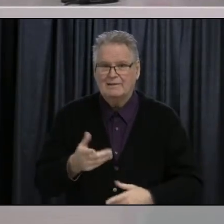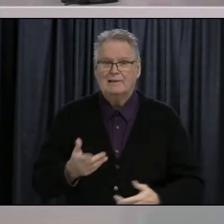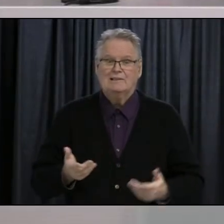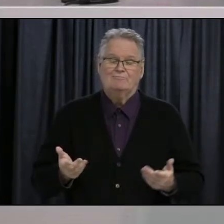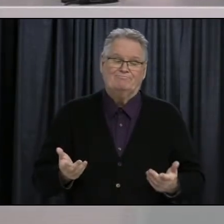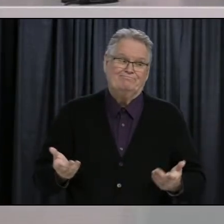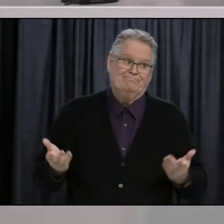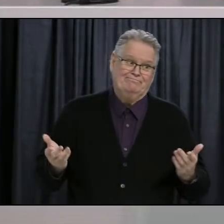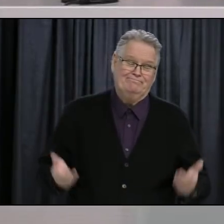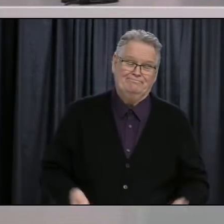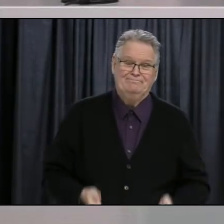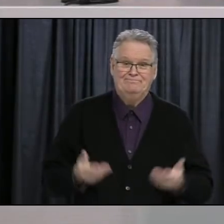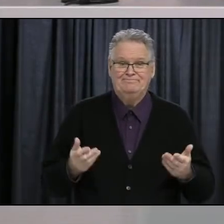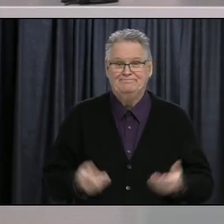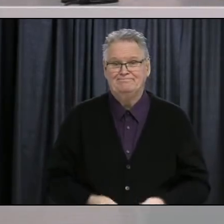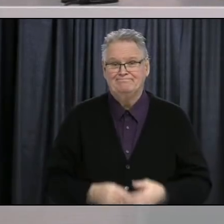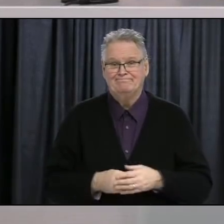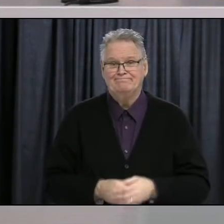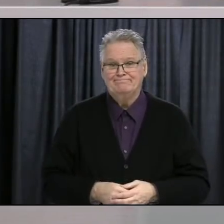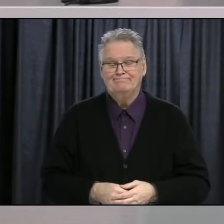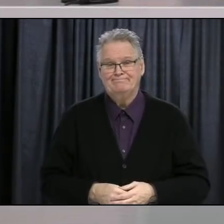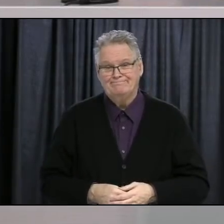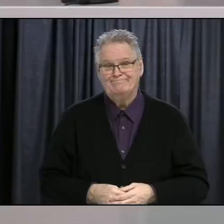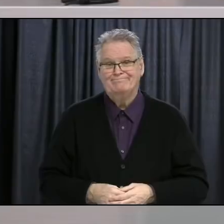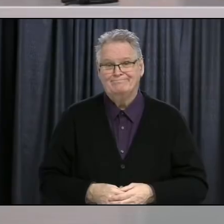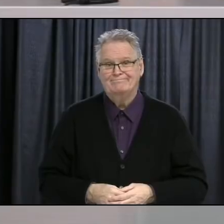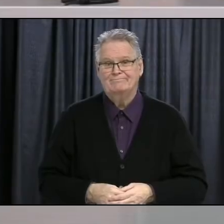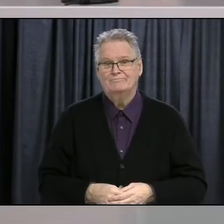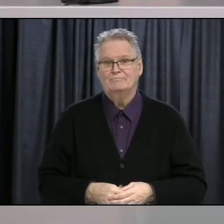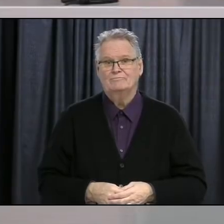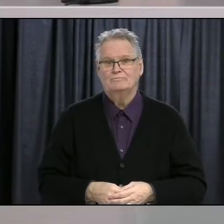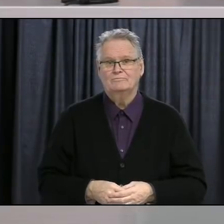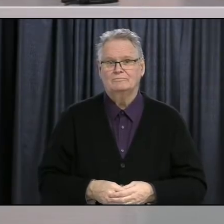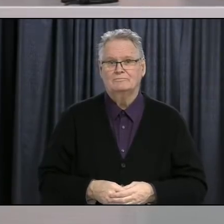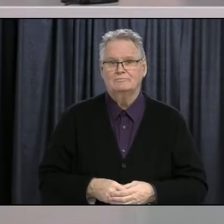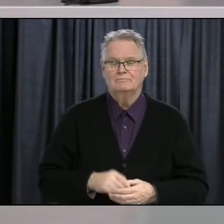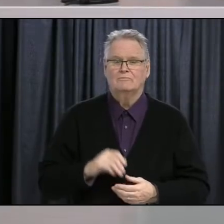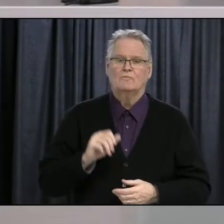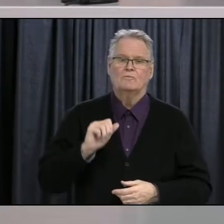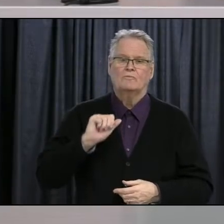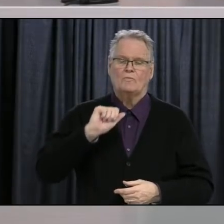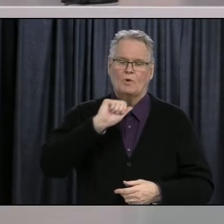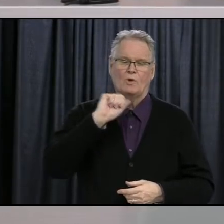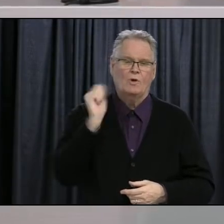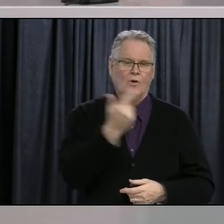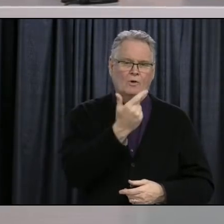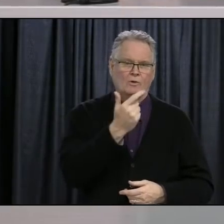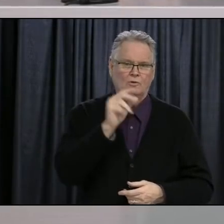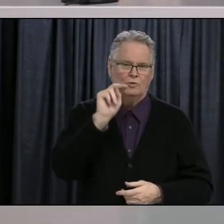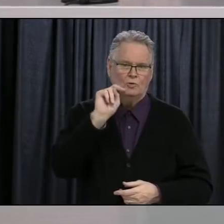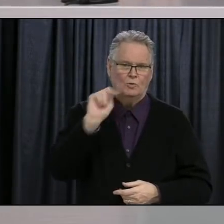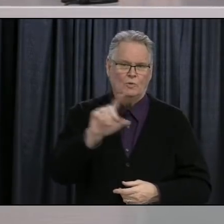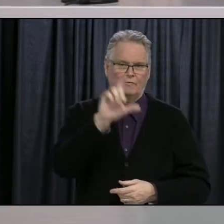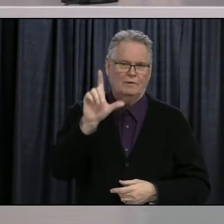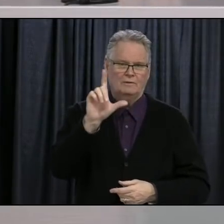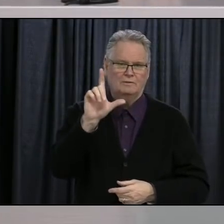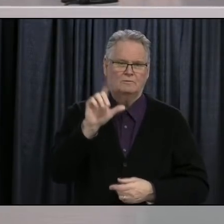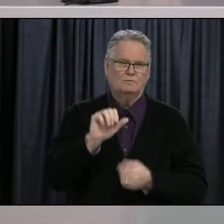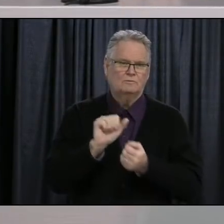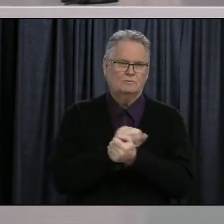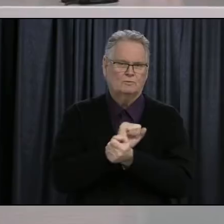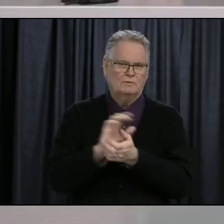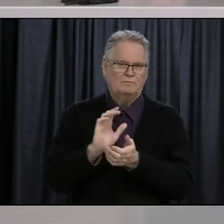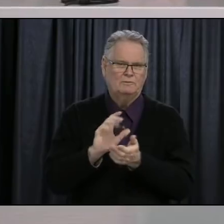Our next questions are from Elizabeth Witten with All Newfoundland Labrador. Please go ahead. Thank you. When the Moderna vaccine was approved,